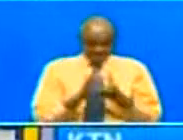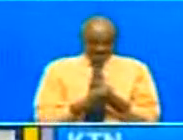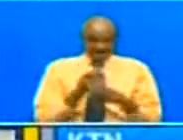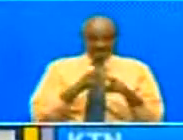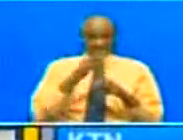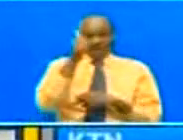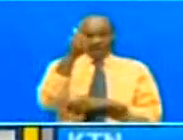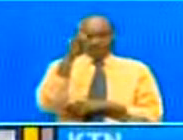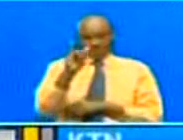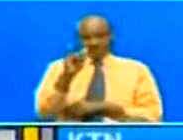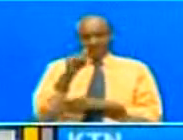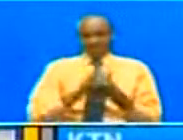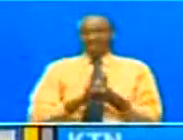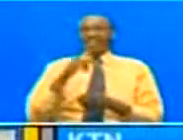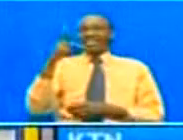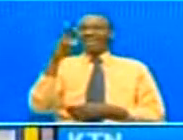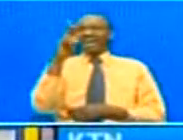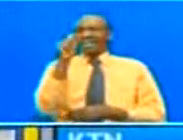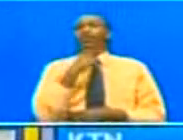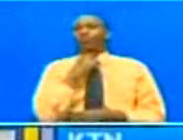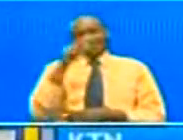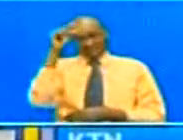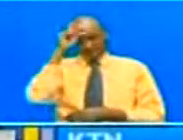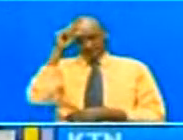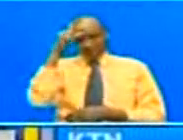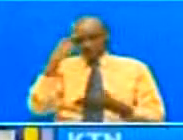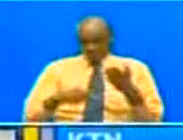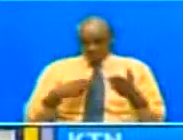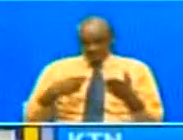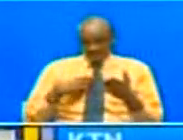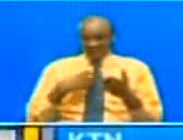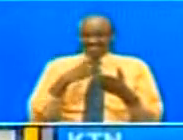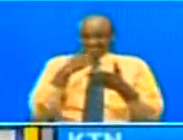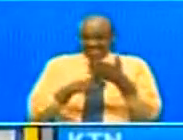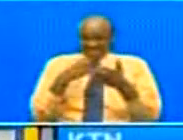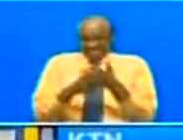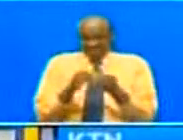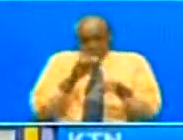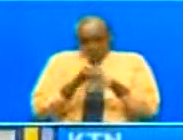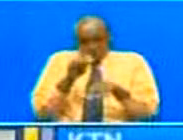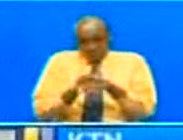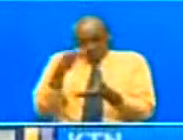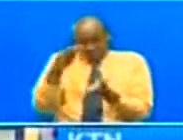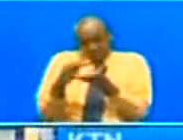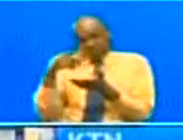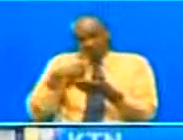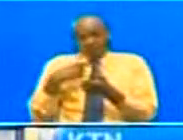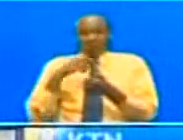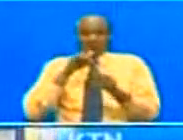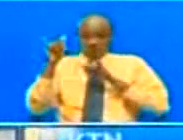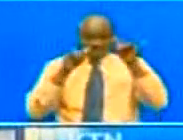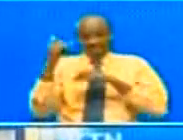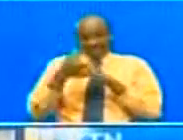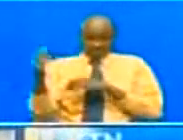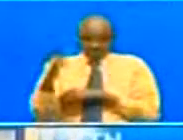Agina. The Kenya Revenue Authority wants the government to retire existing tax incentives and concessions offered to foreign investors